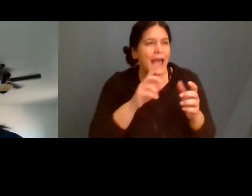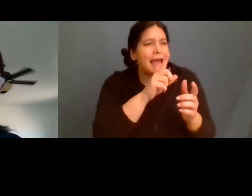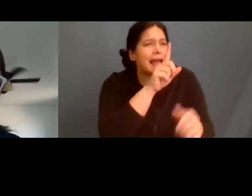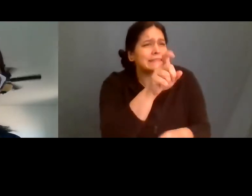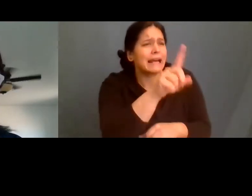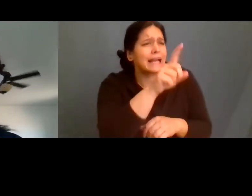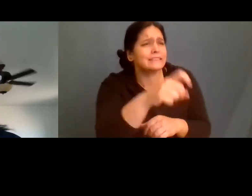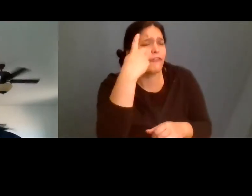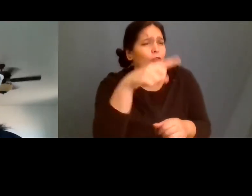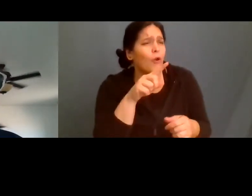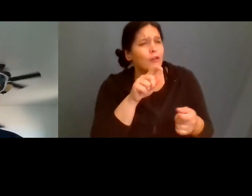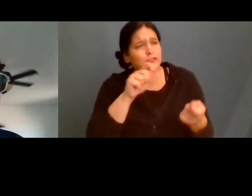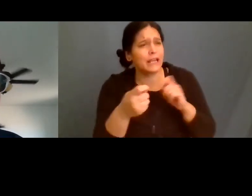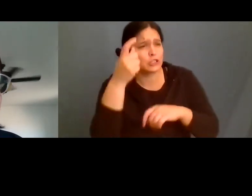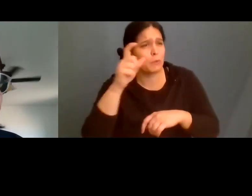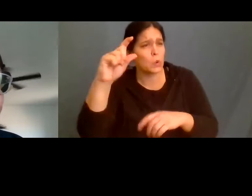time. So